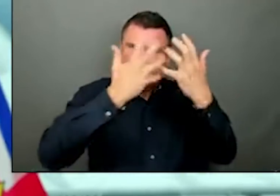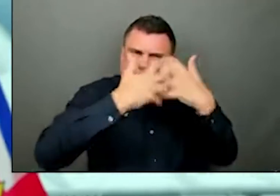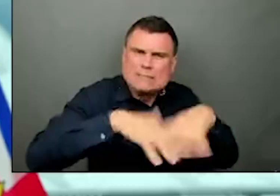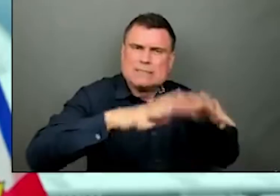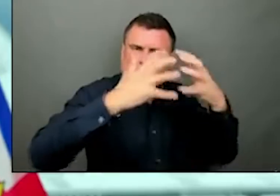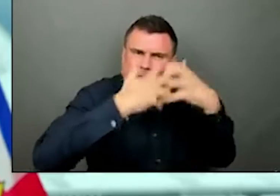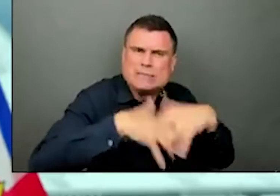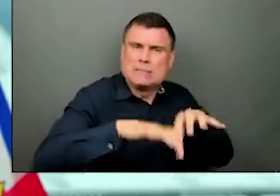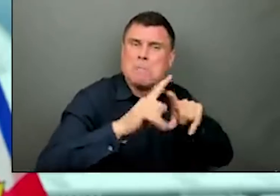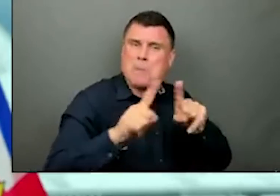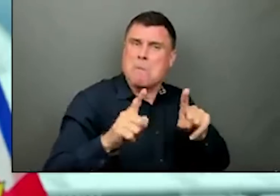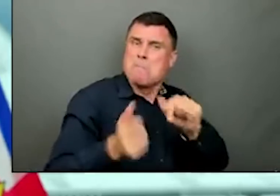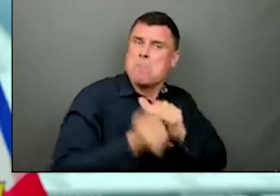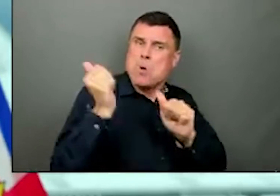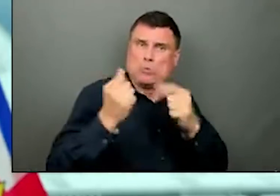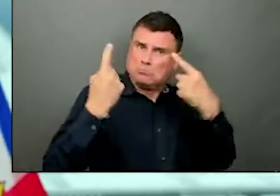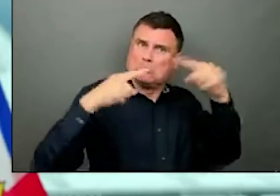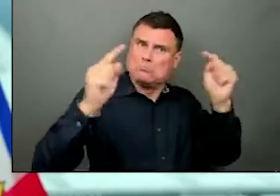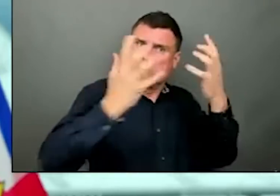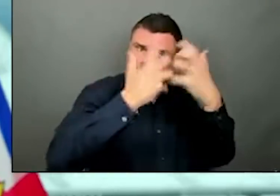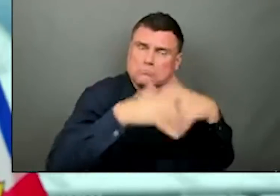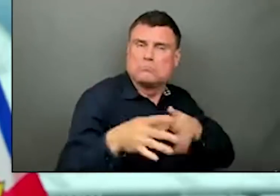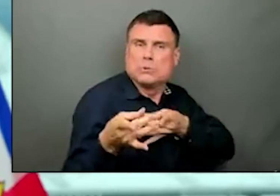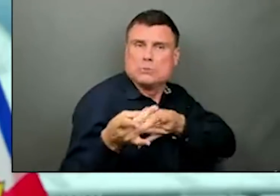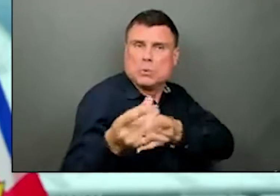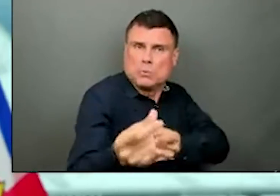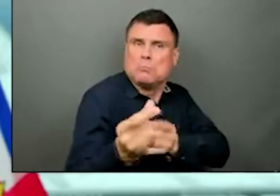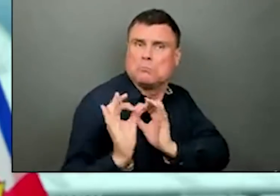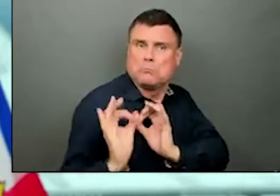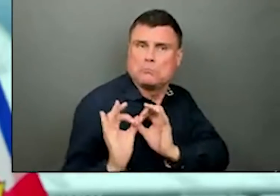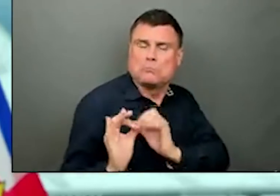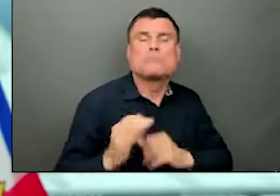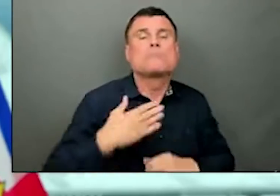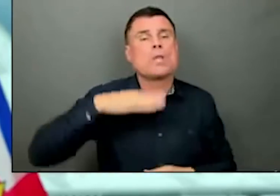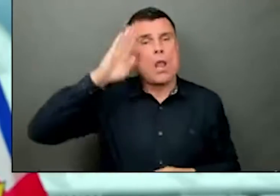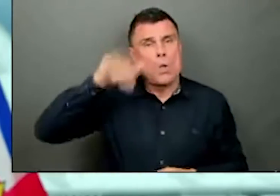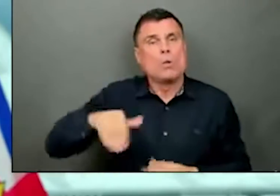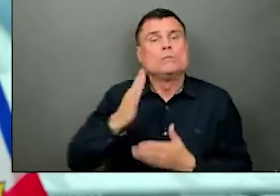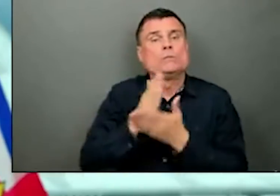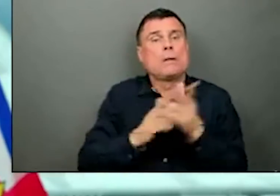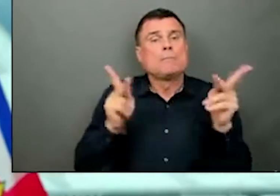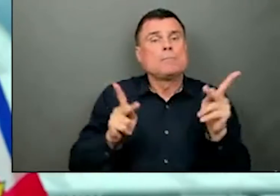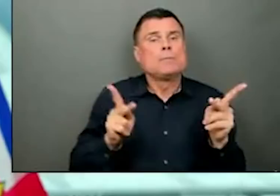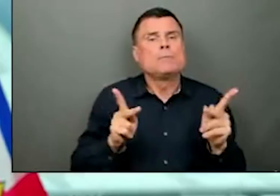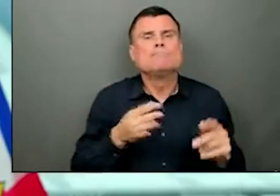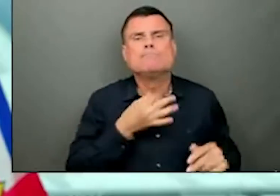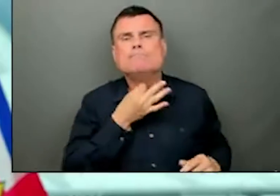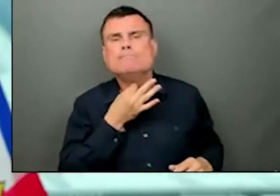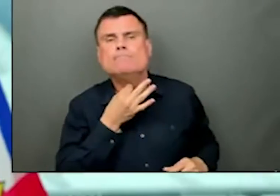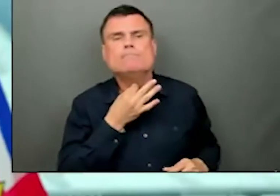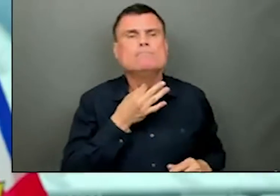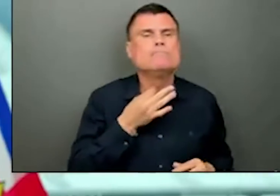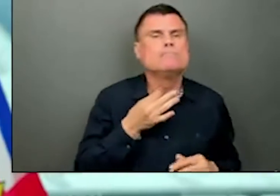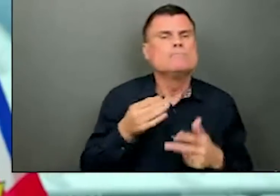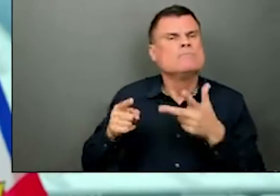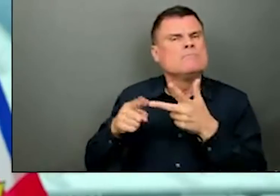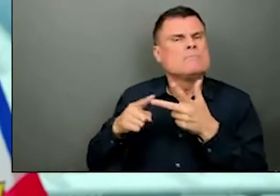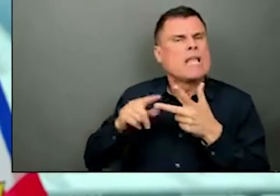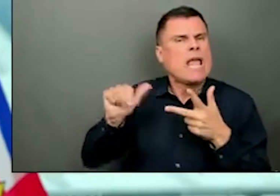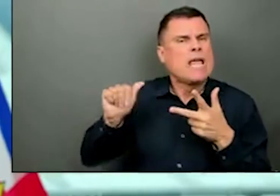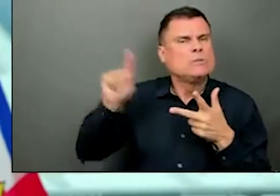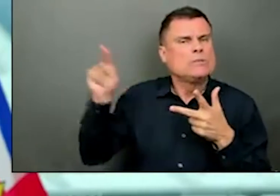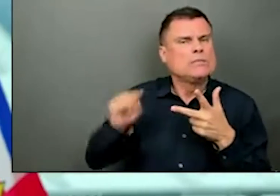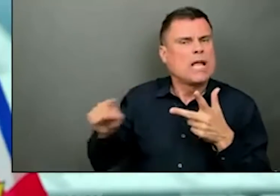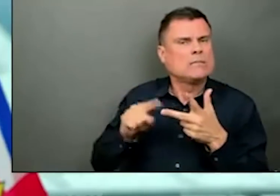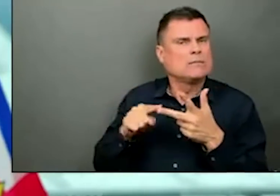whether there will be second doses of AstraZeneca available for people. We are hearing that yes, Canada is